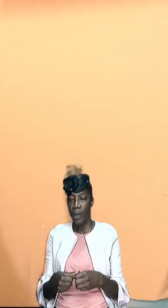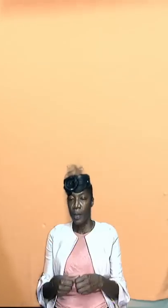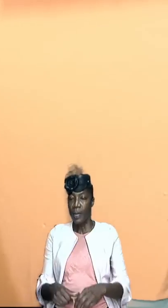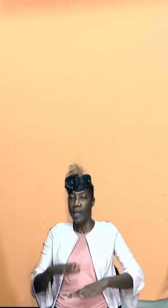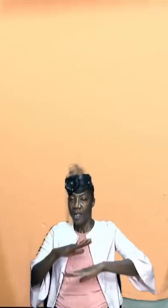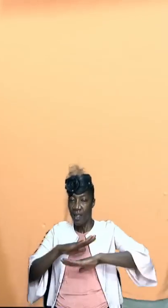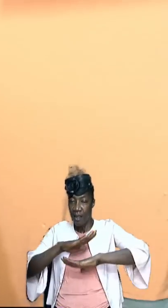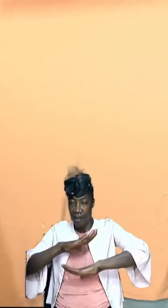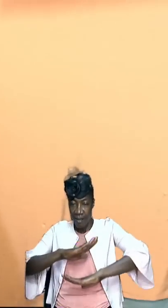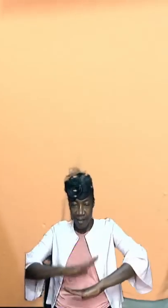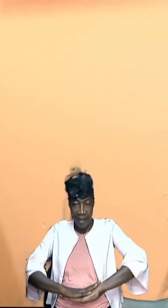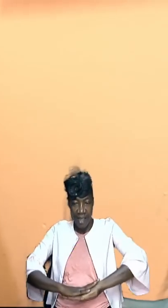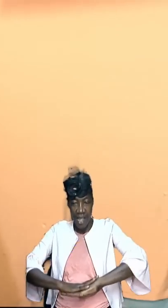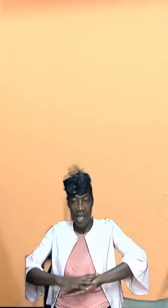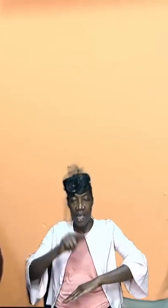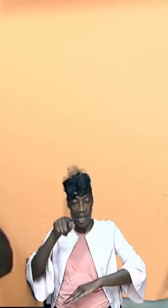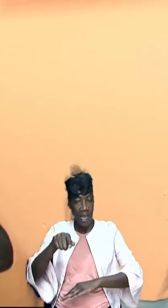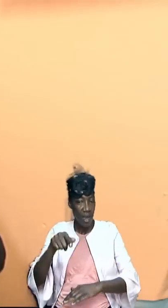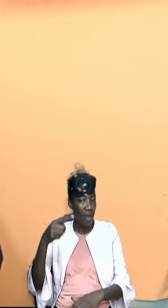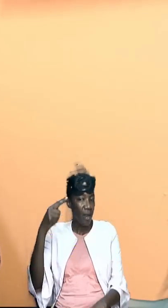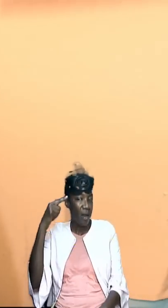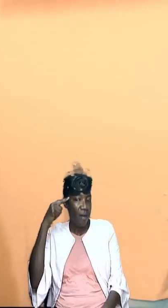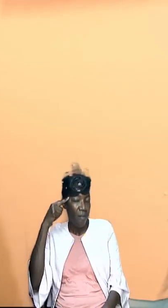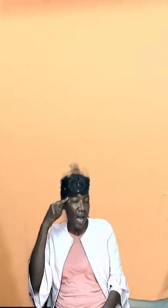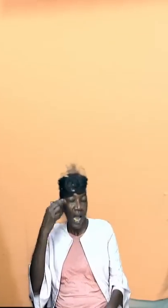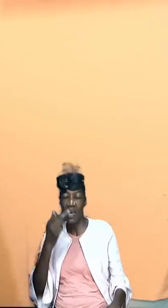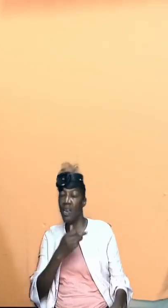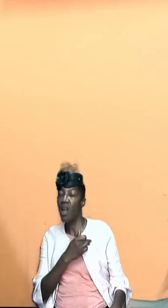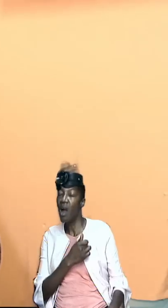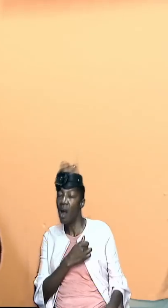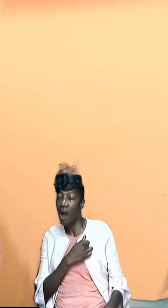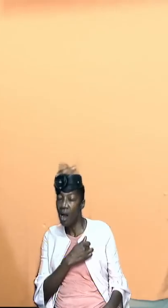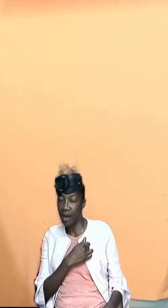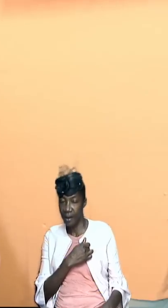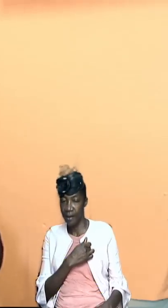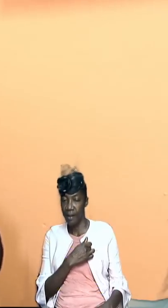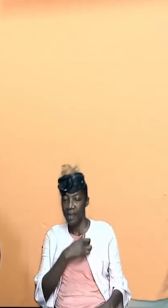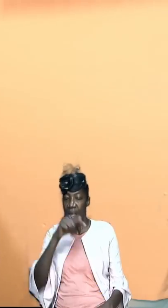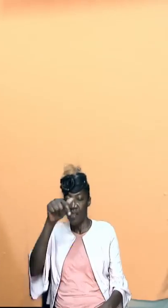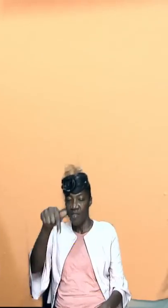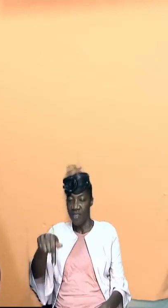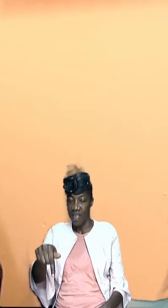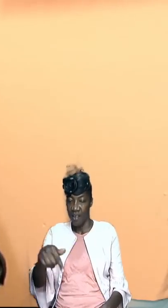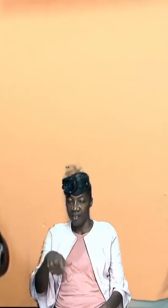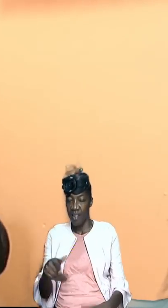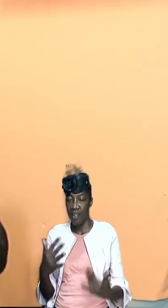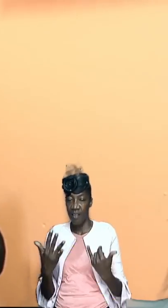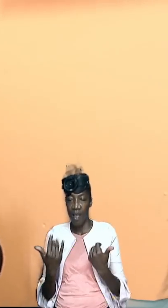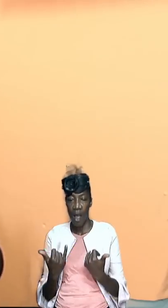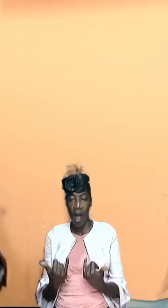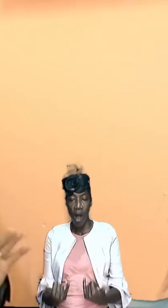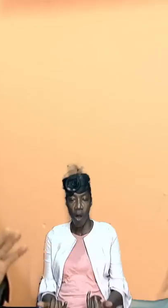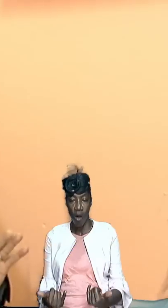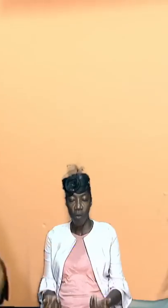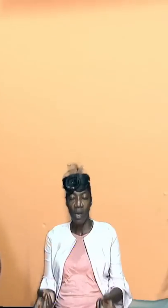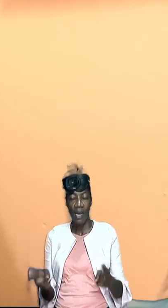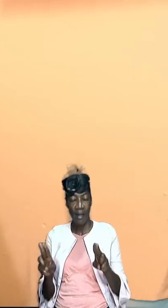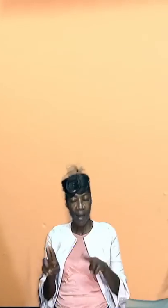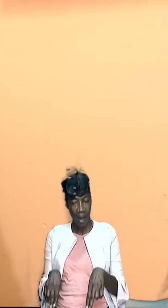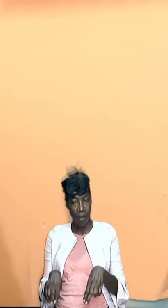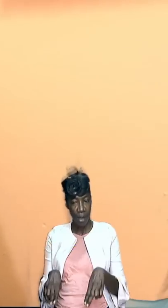concretized in our subconscious, in our conscious, in our hearts, that this is how it